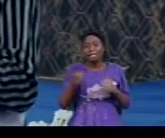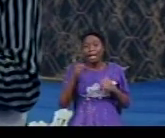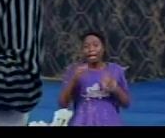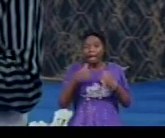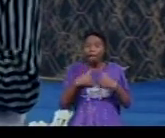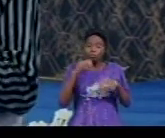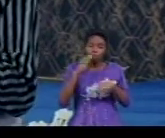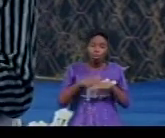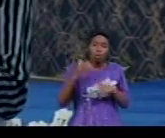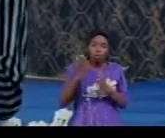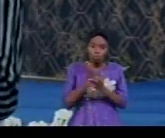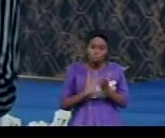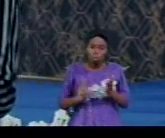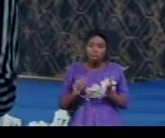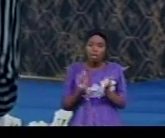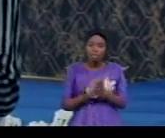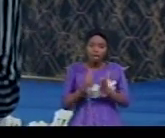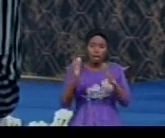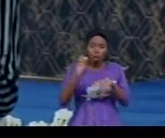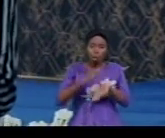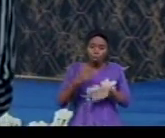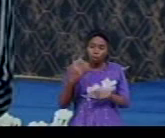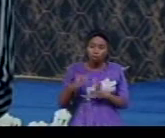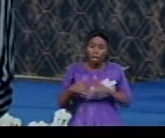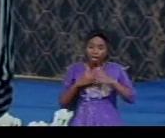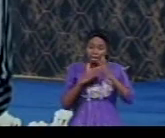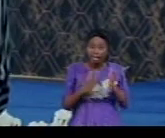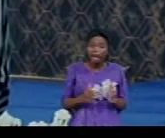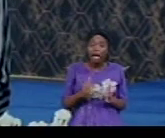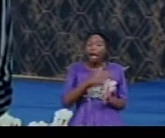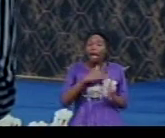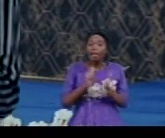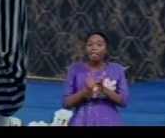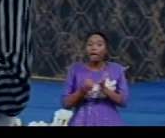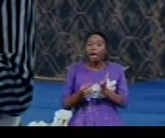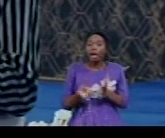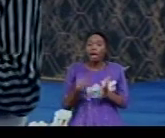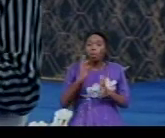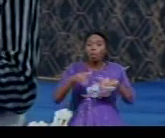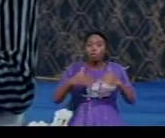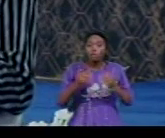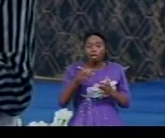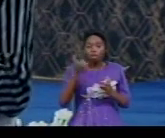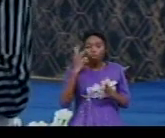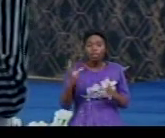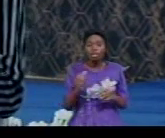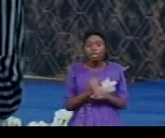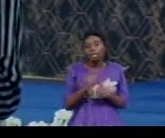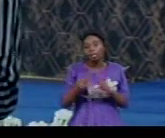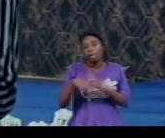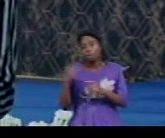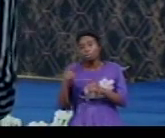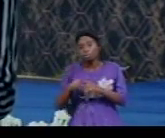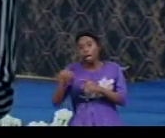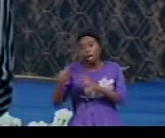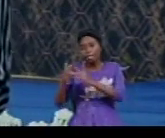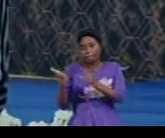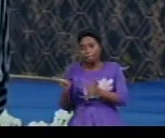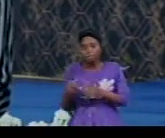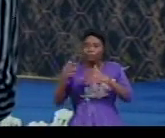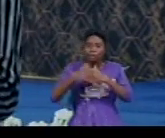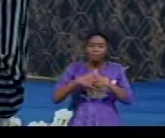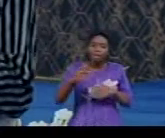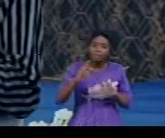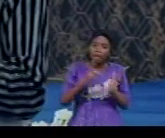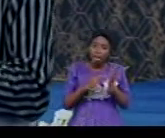leaders, one of them close. And that is how I was taken out from the convent to a place. After the retreat, in